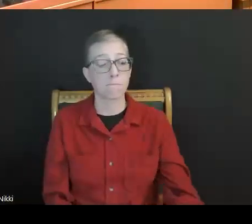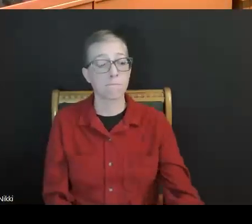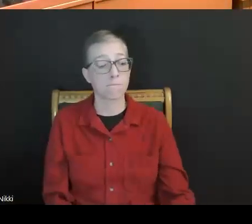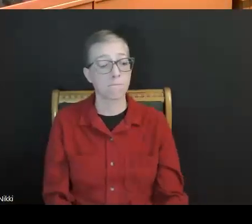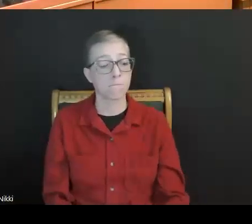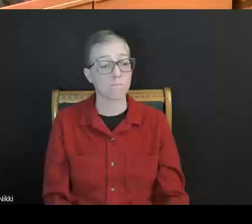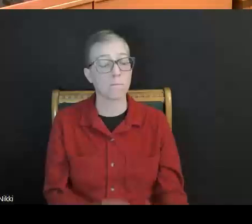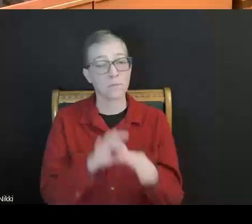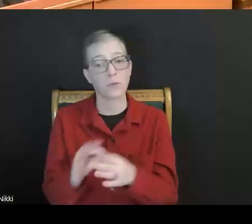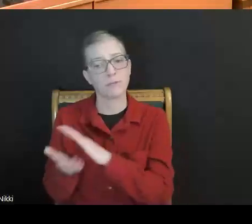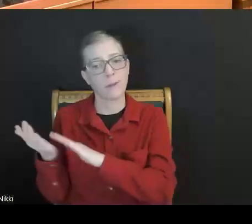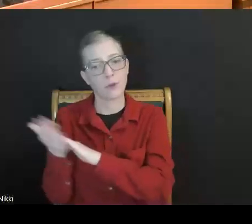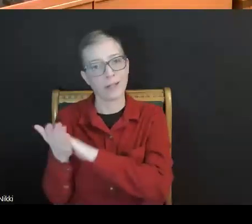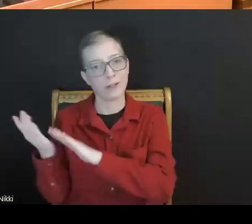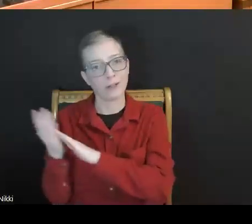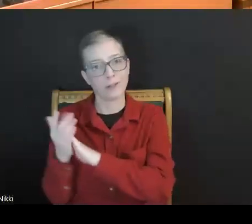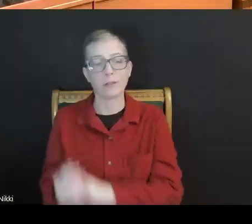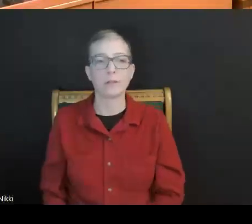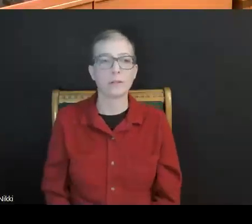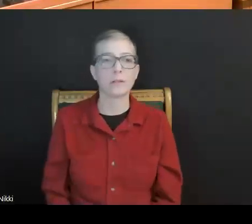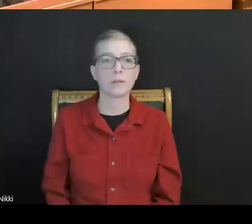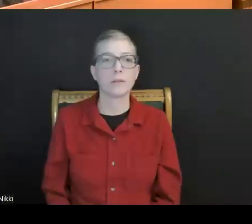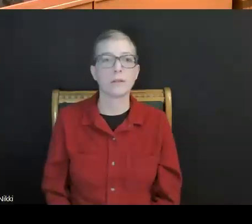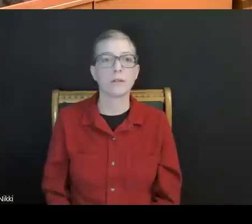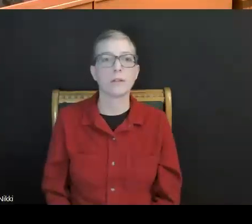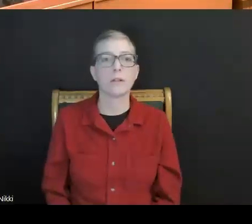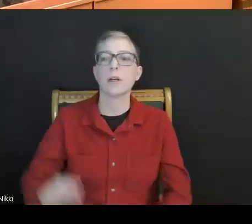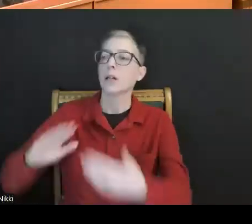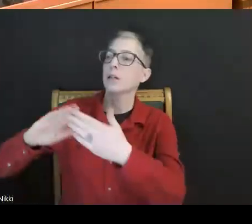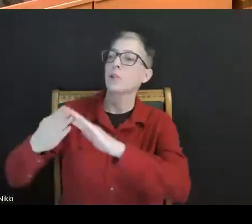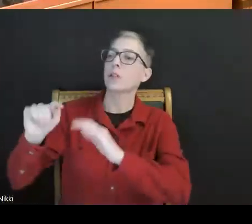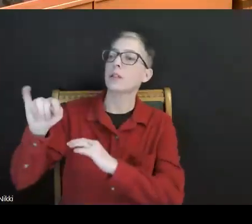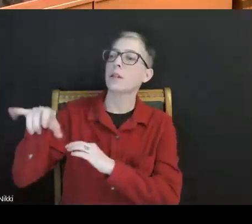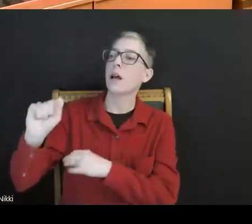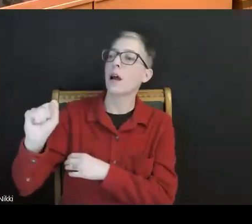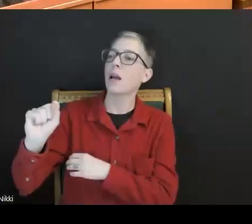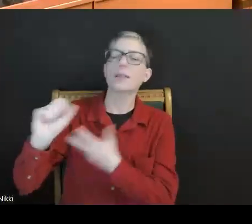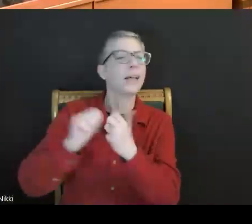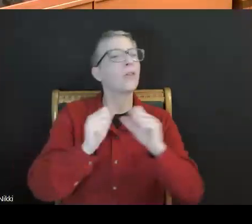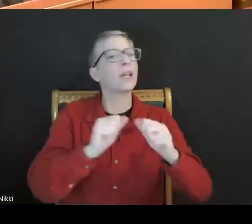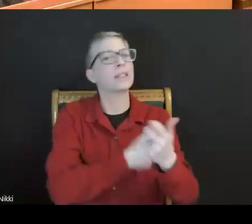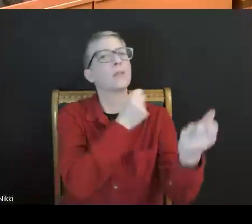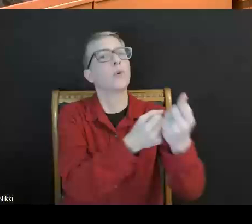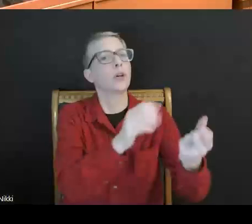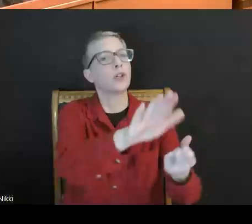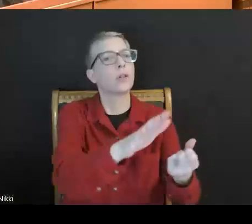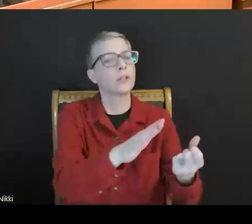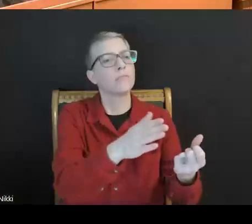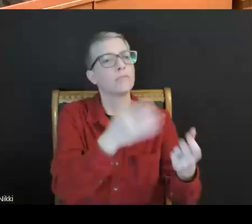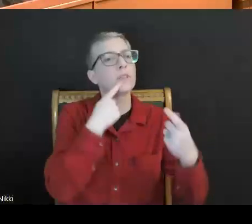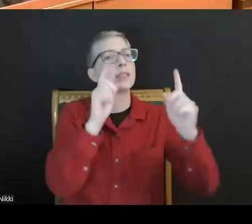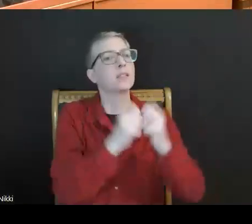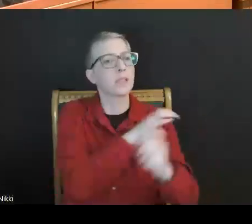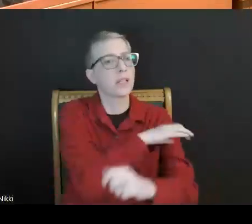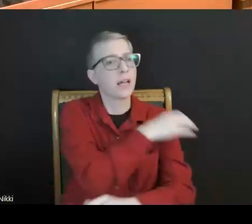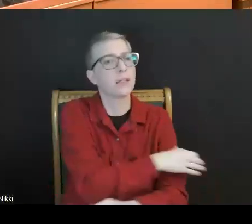and what does Community Ties need to support your success with clients that are being referred to you? What do you